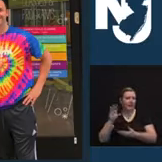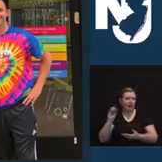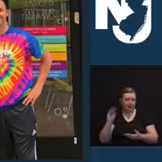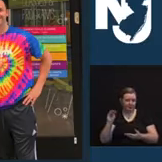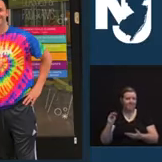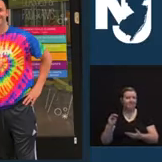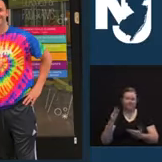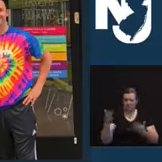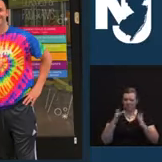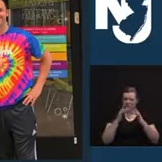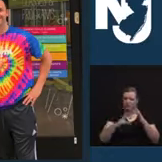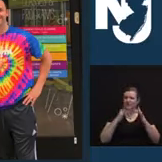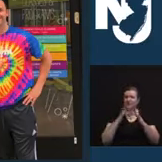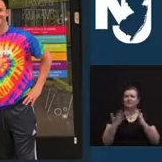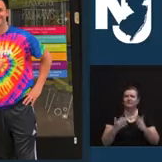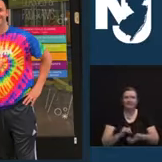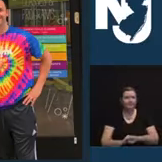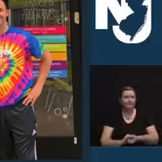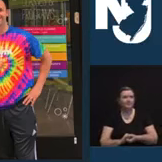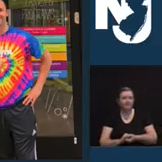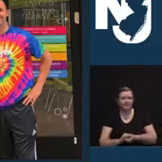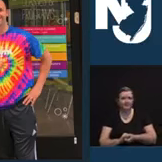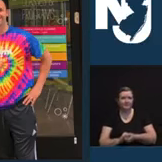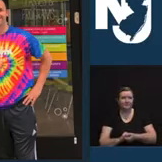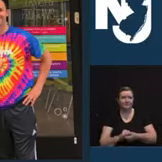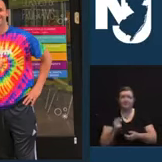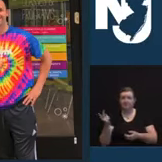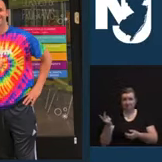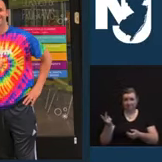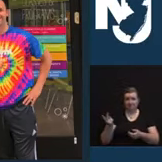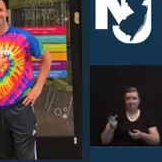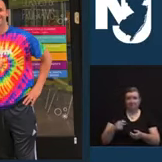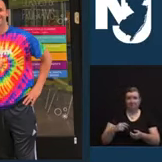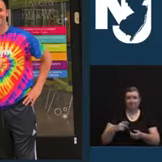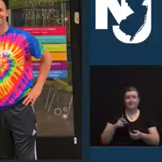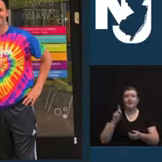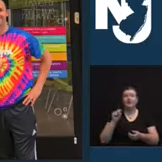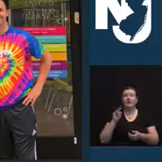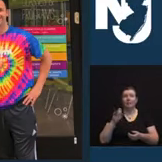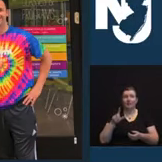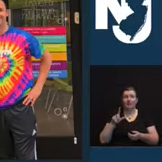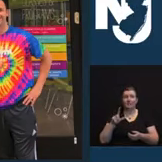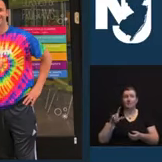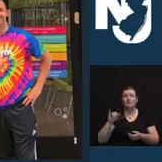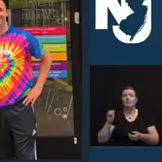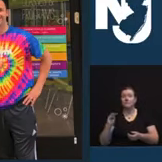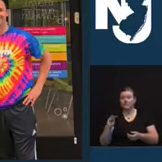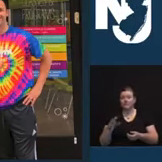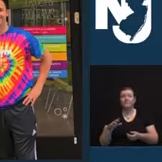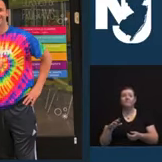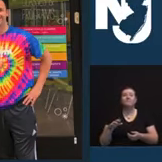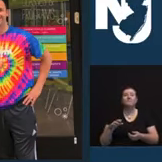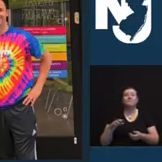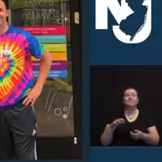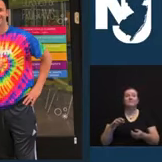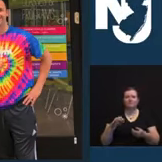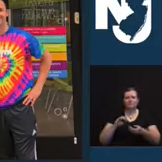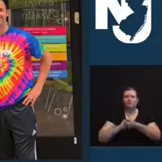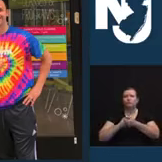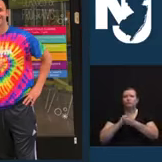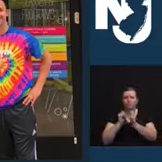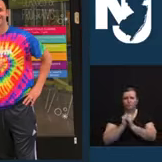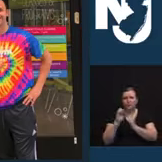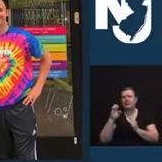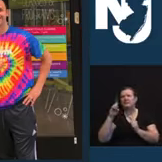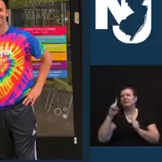thelittlegym.com/JerseyCityNJ. Danielle and Tim worked with the EDA to secure an emergency loan that has allowed them to cover expenses and fulfill the